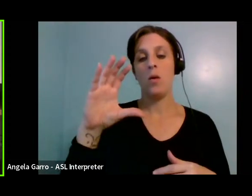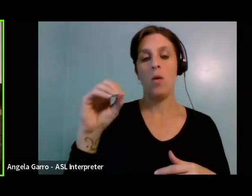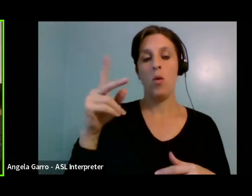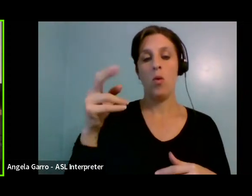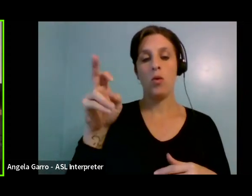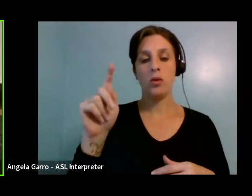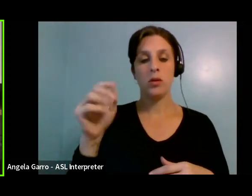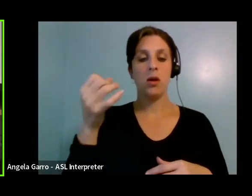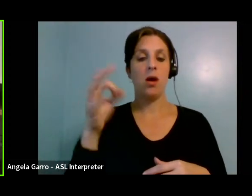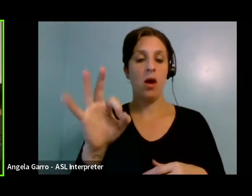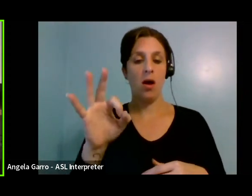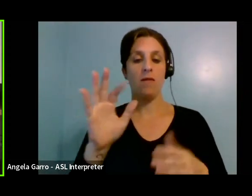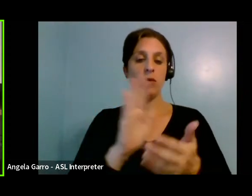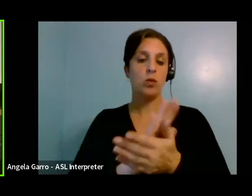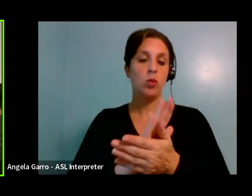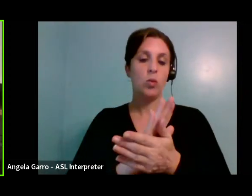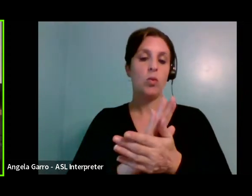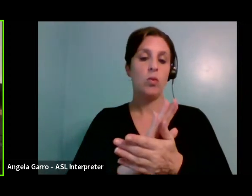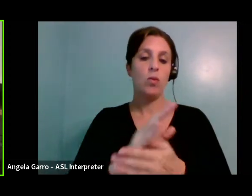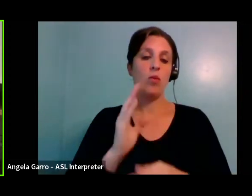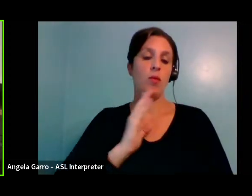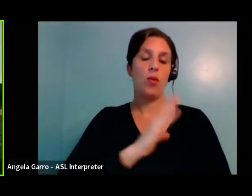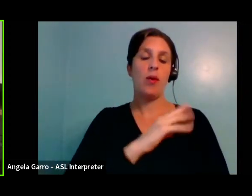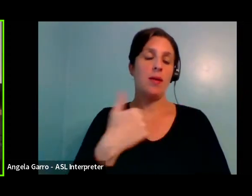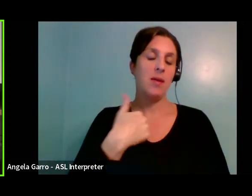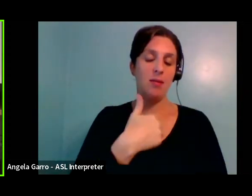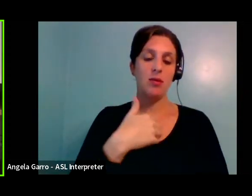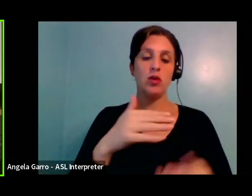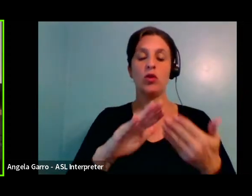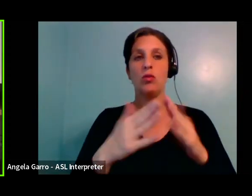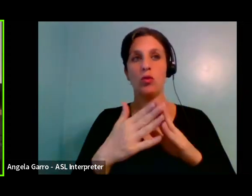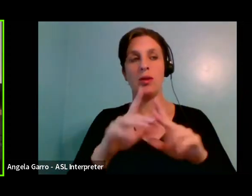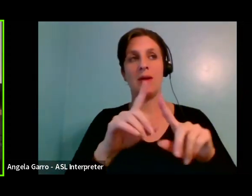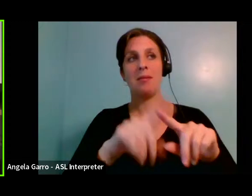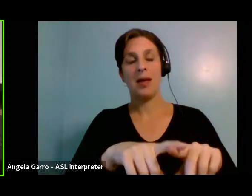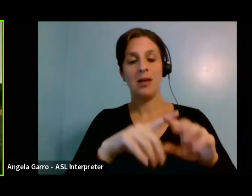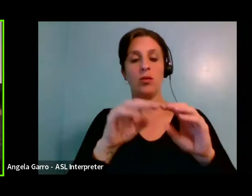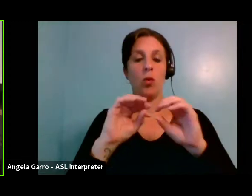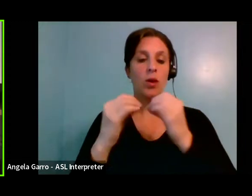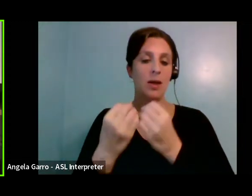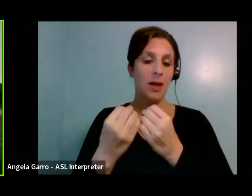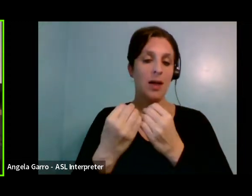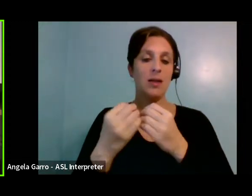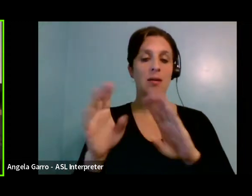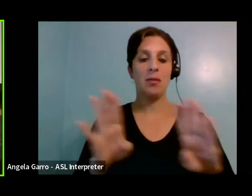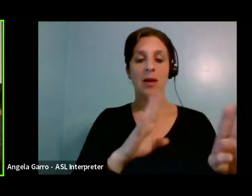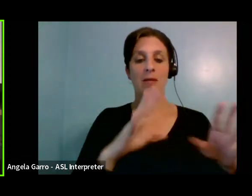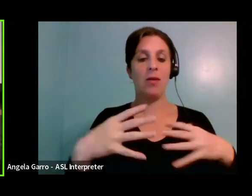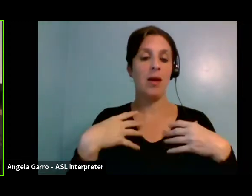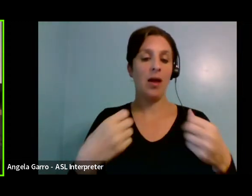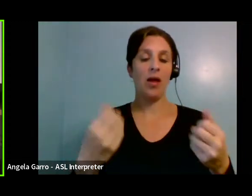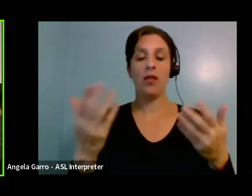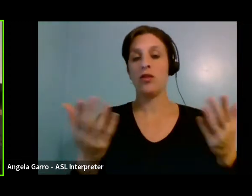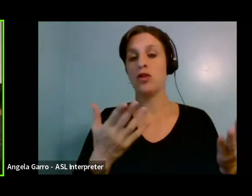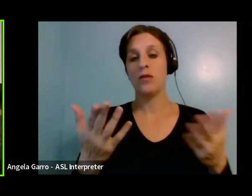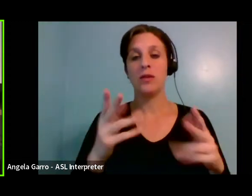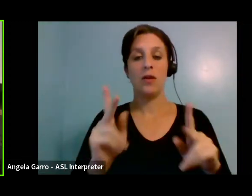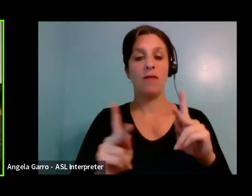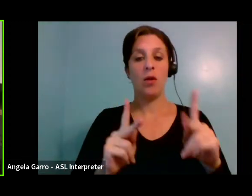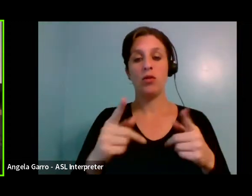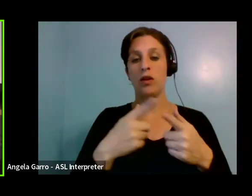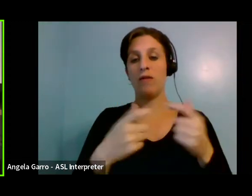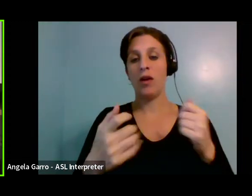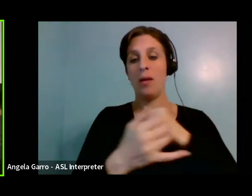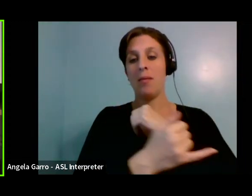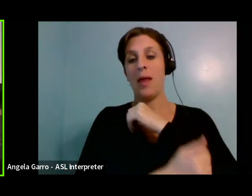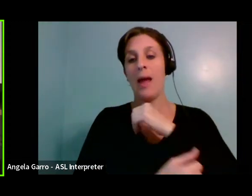board members, community-based organizations, the behavioral health services folks from the